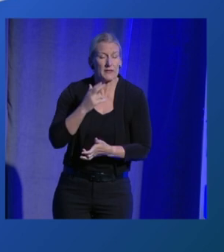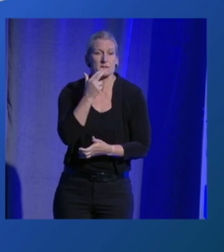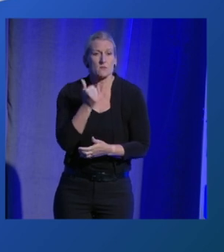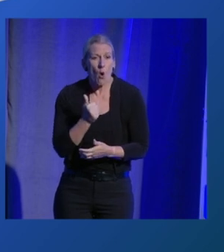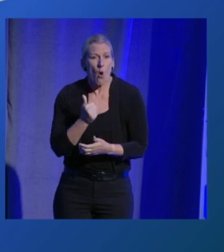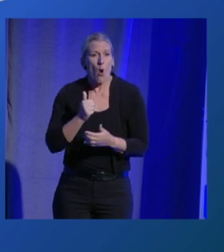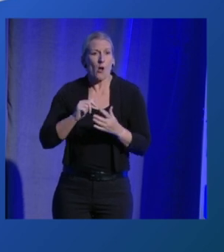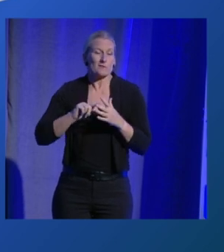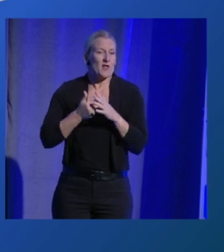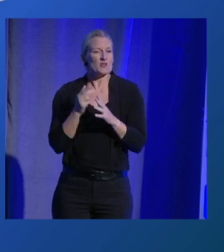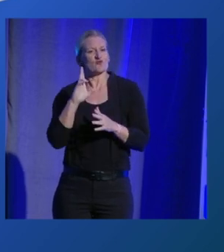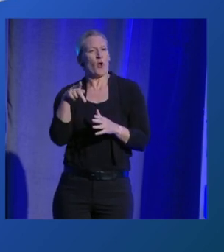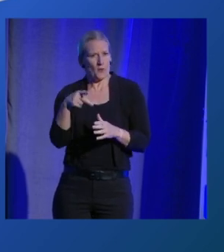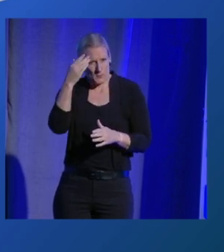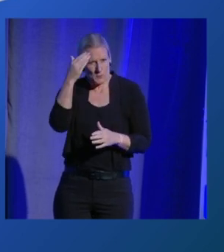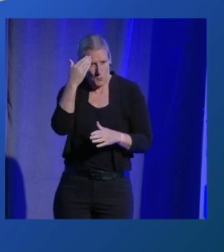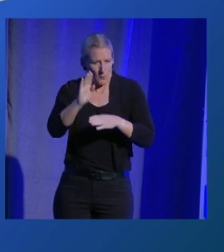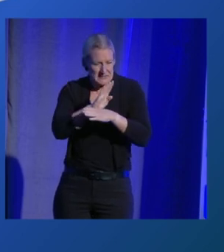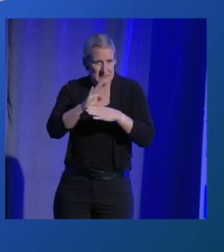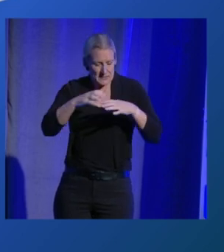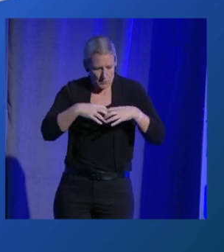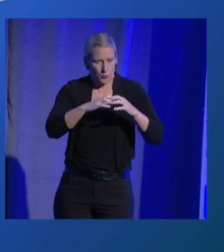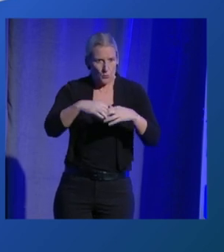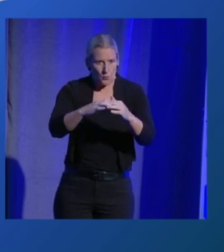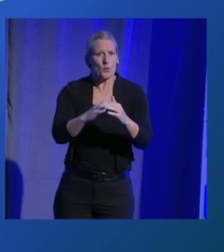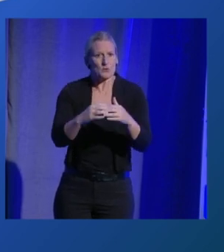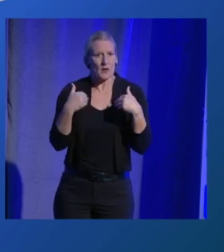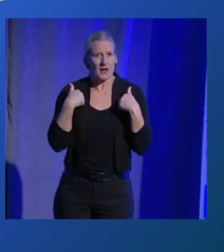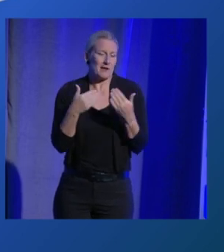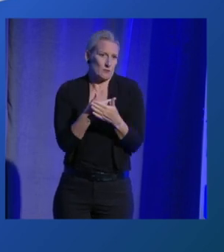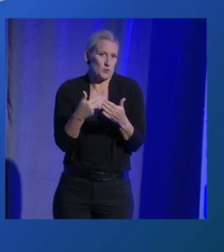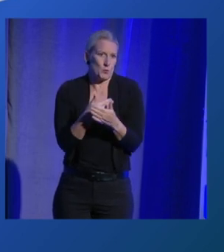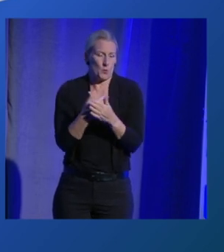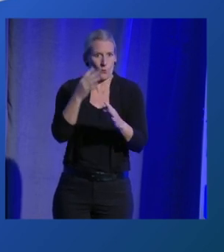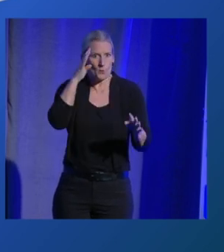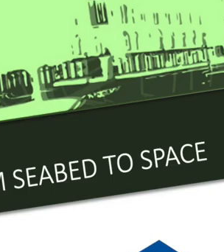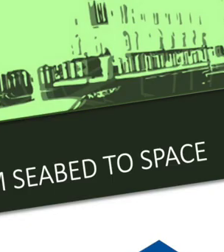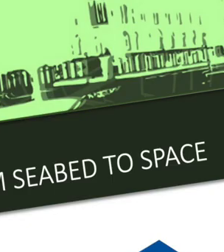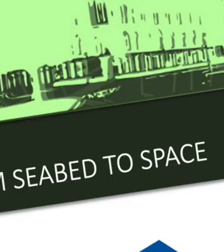as well as big companies to drive new and Innovative products so thank